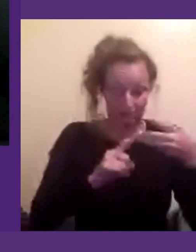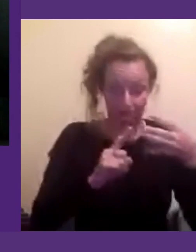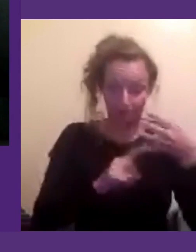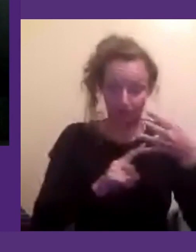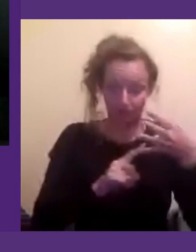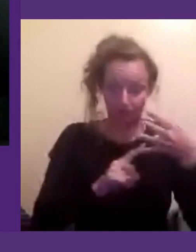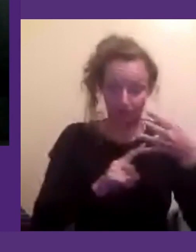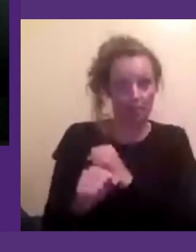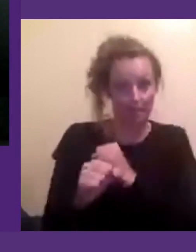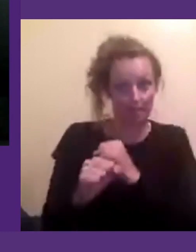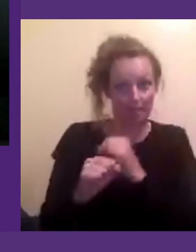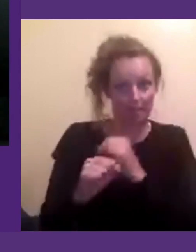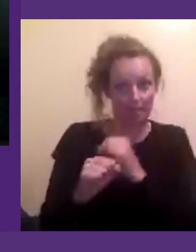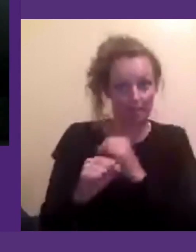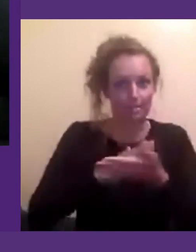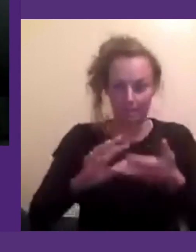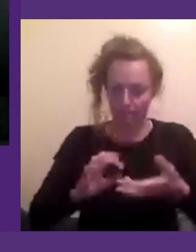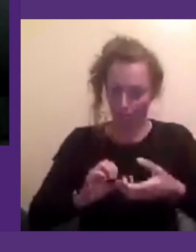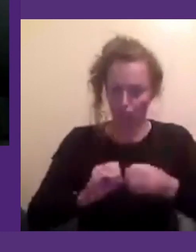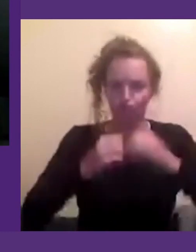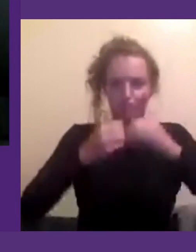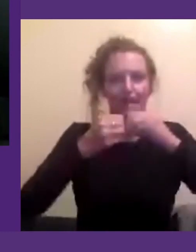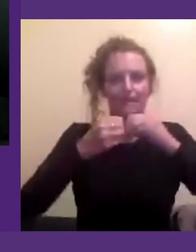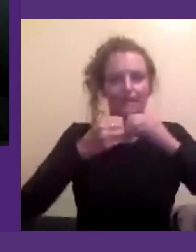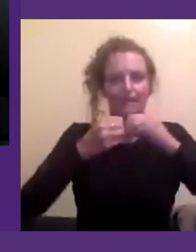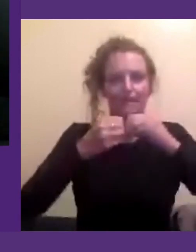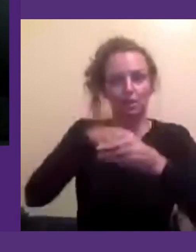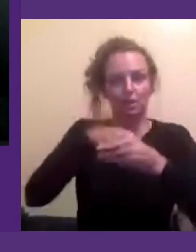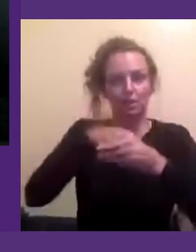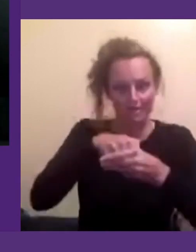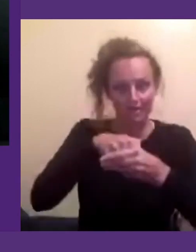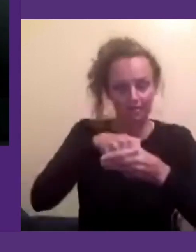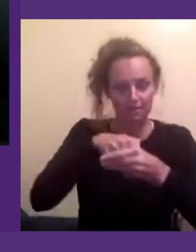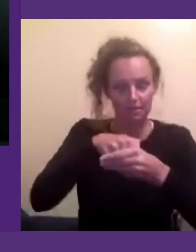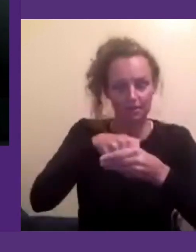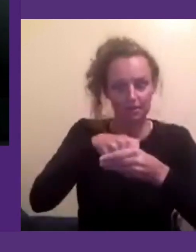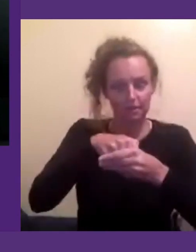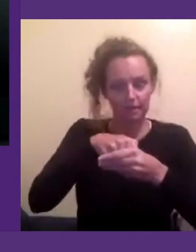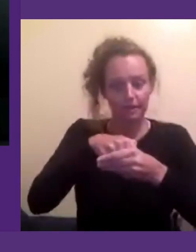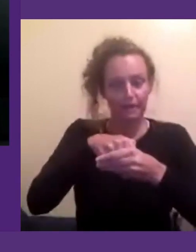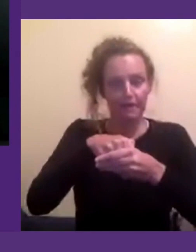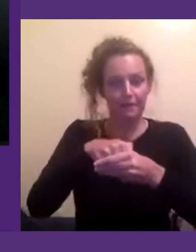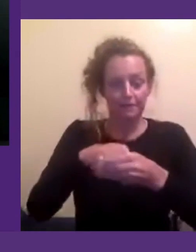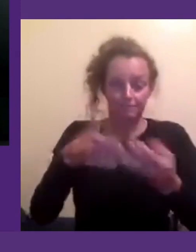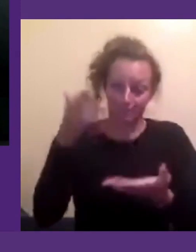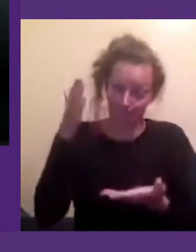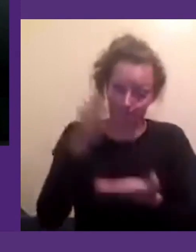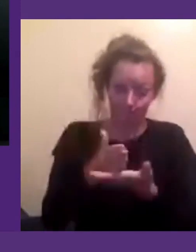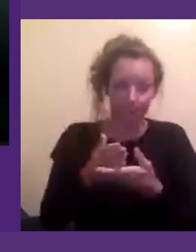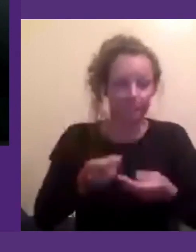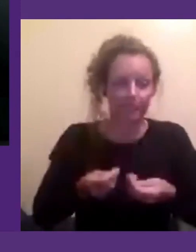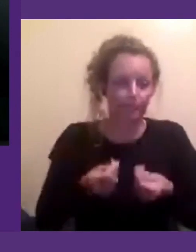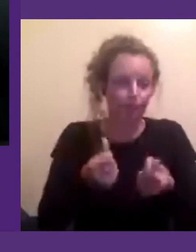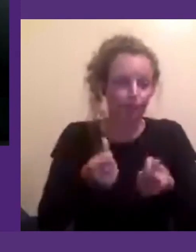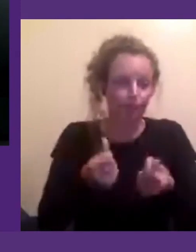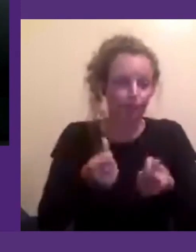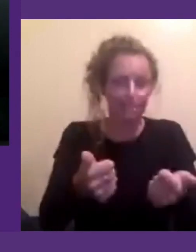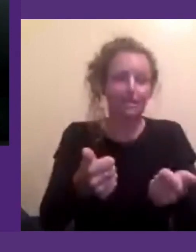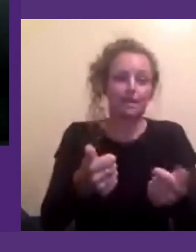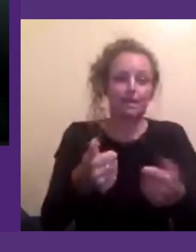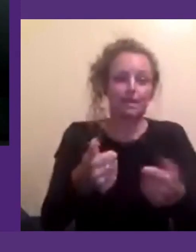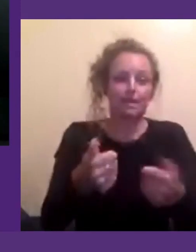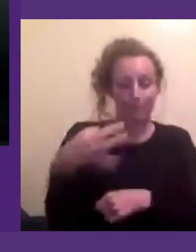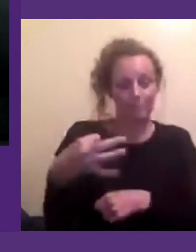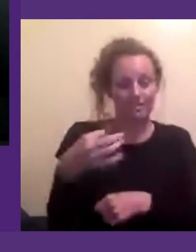fluidity and diversity of the disabled experience and representation of disabled people. Well, brilliant. I love the way you've taken those